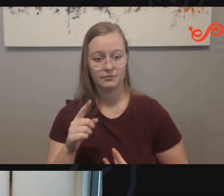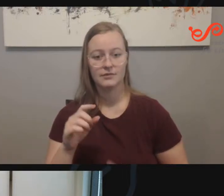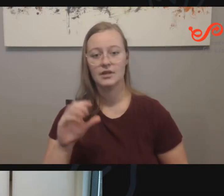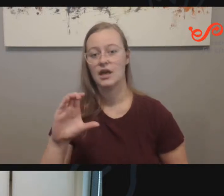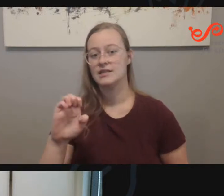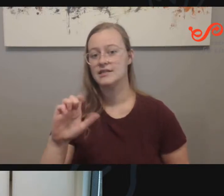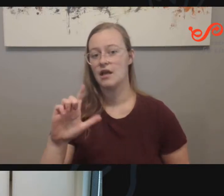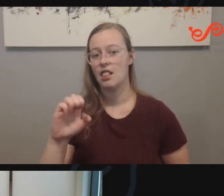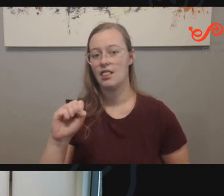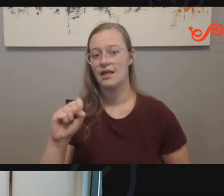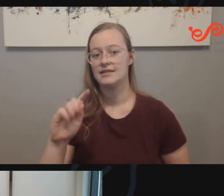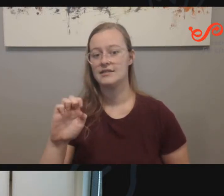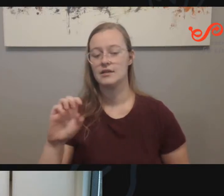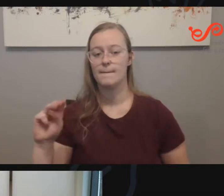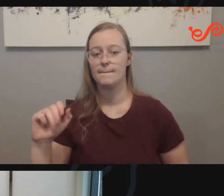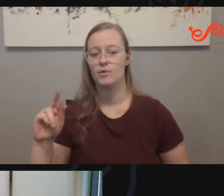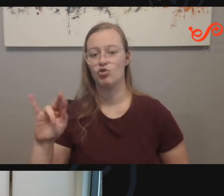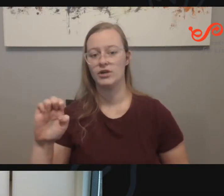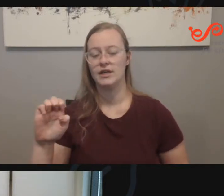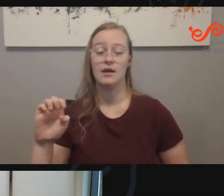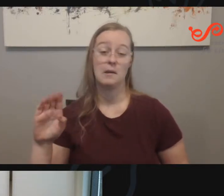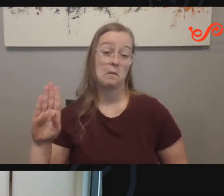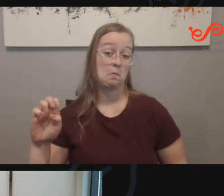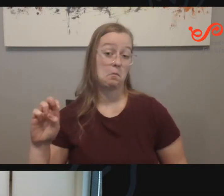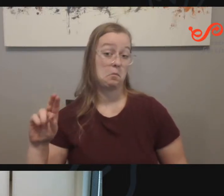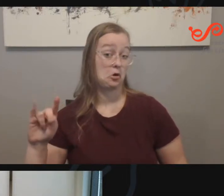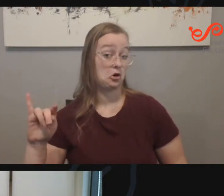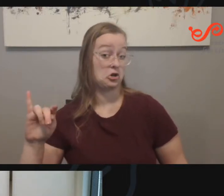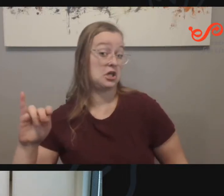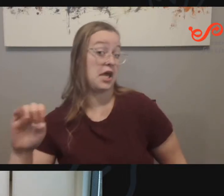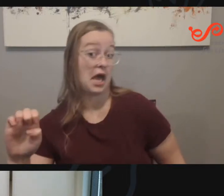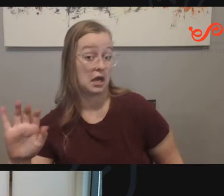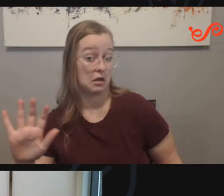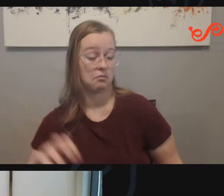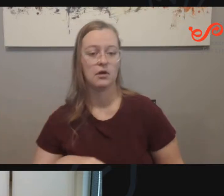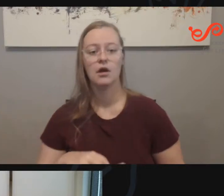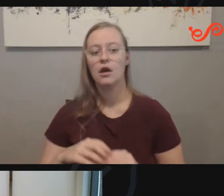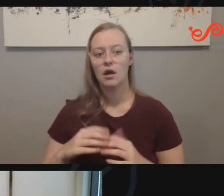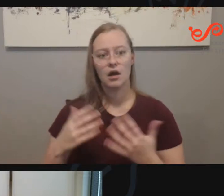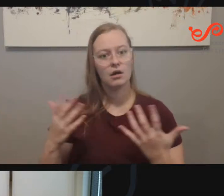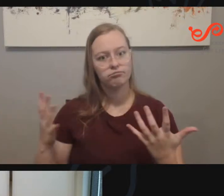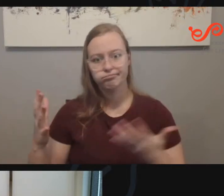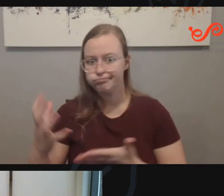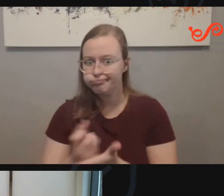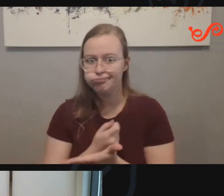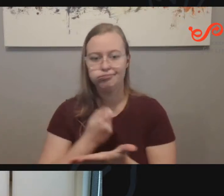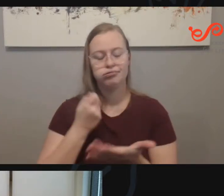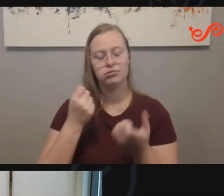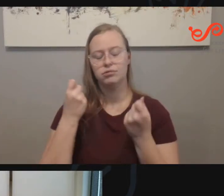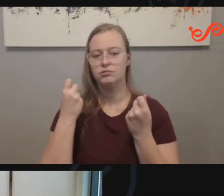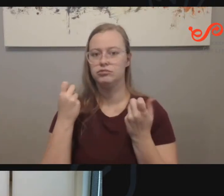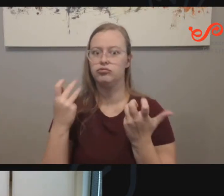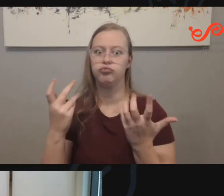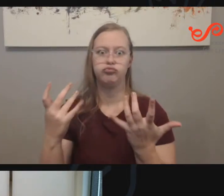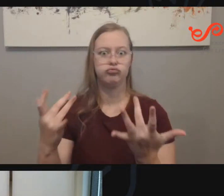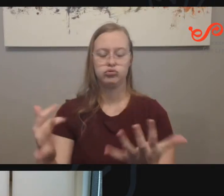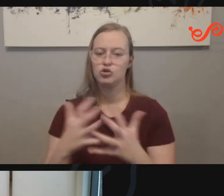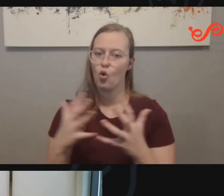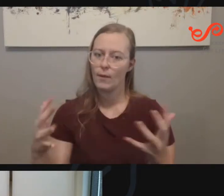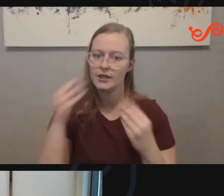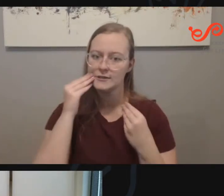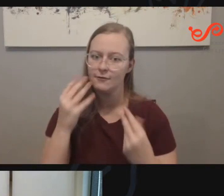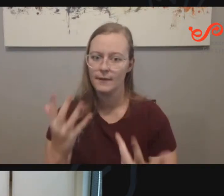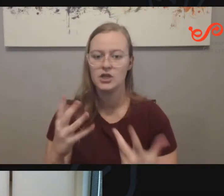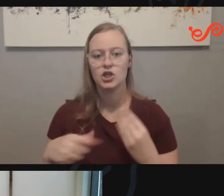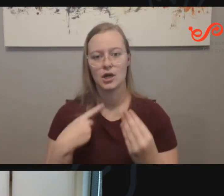Marie Bernier, who has compiled an enormous treasure trove of information